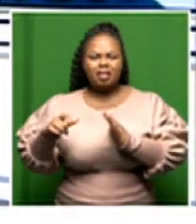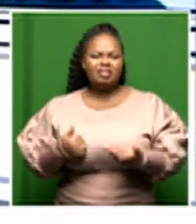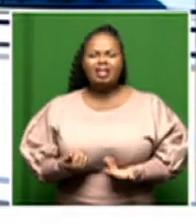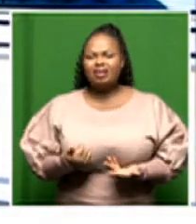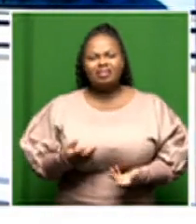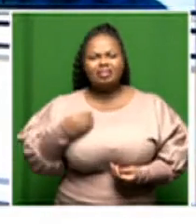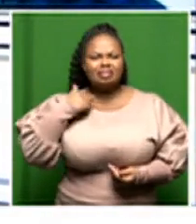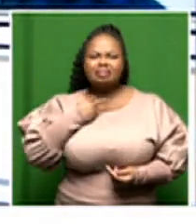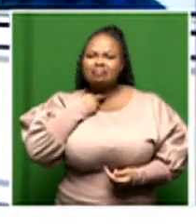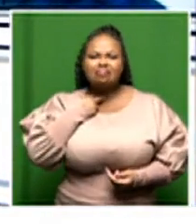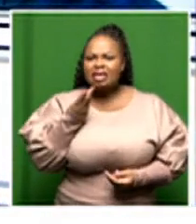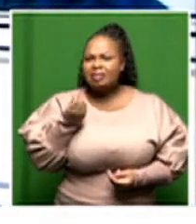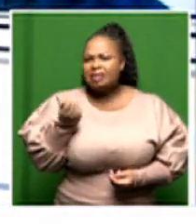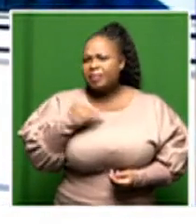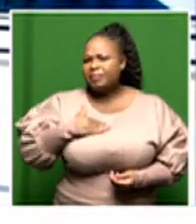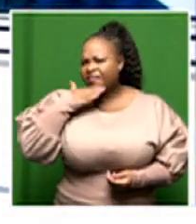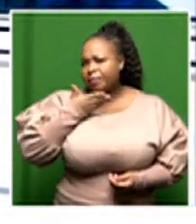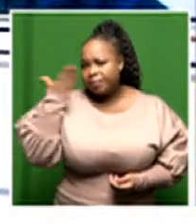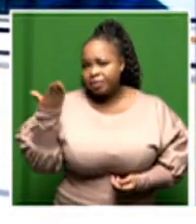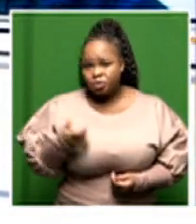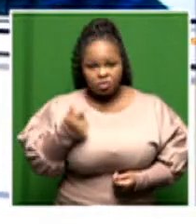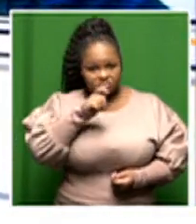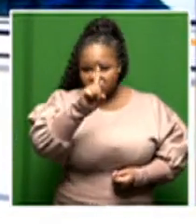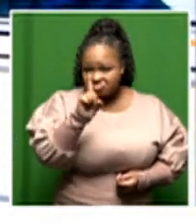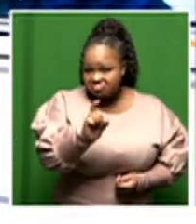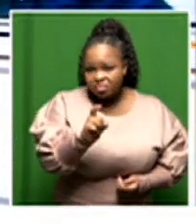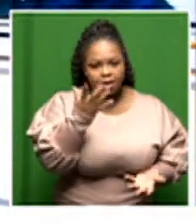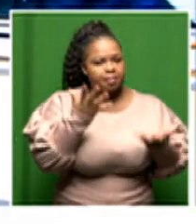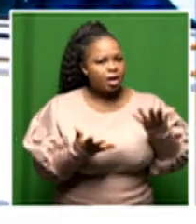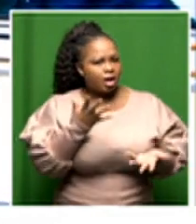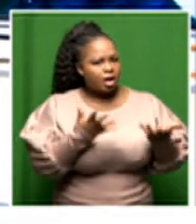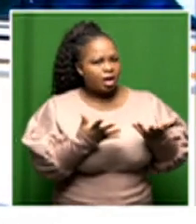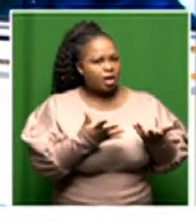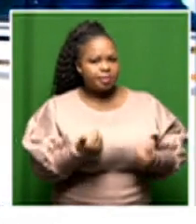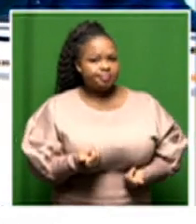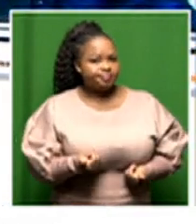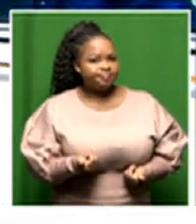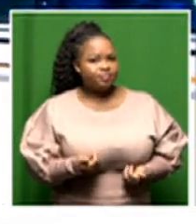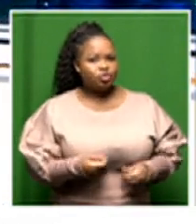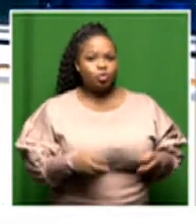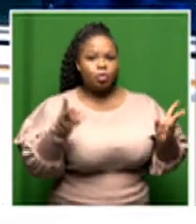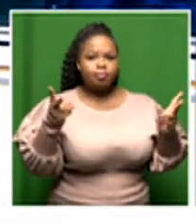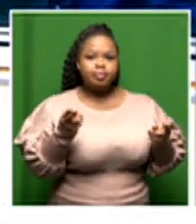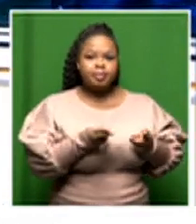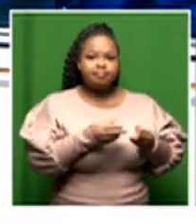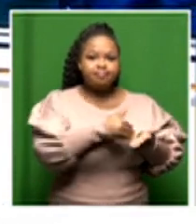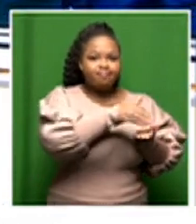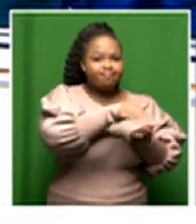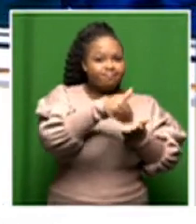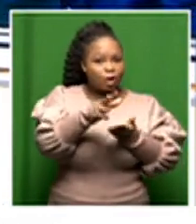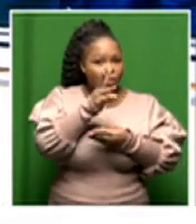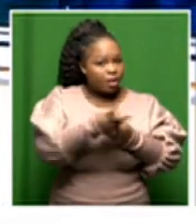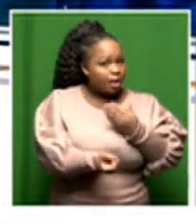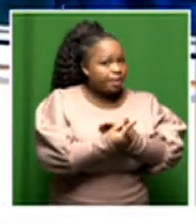to ask this: are there job cuts perhaps on the horizon? I mean, if these are wages or positions that have not